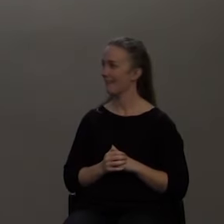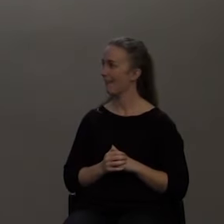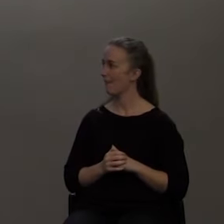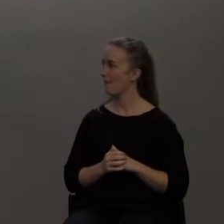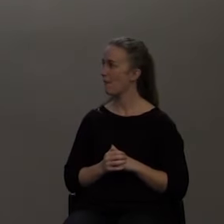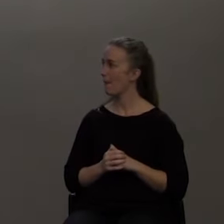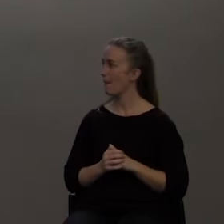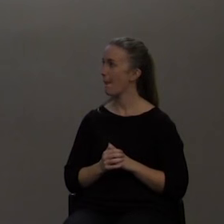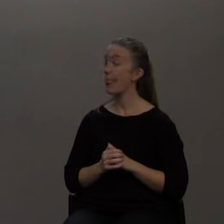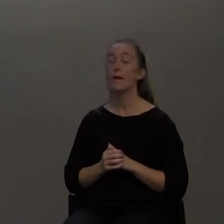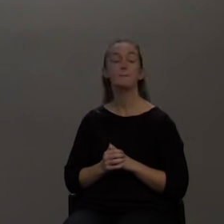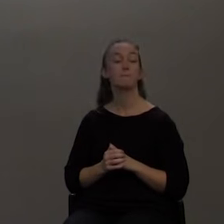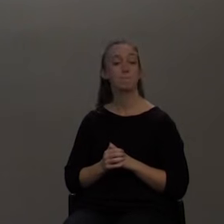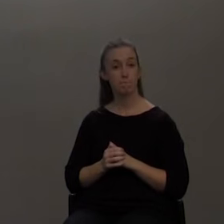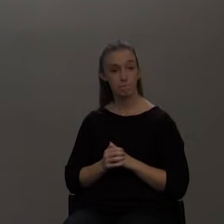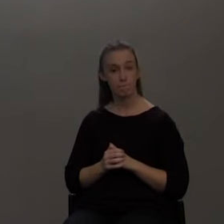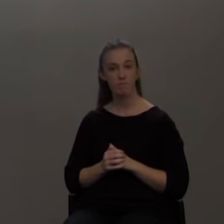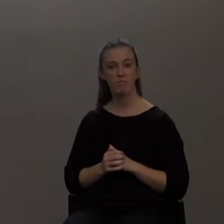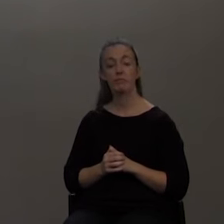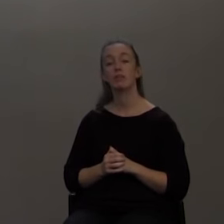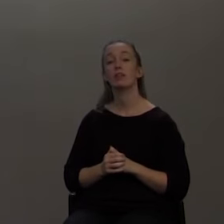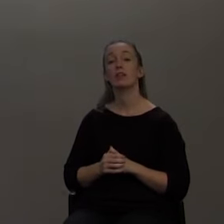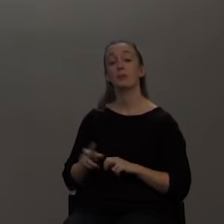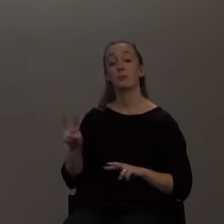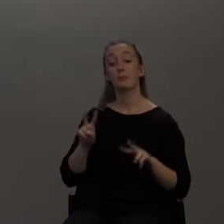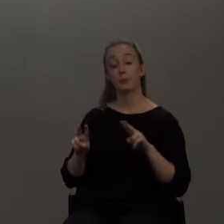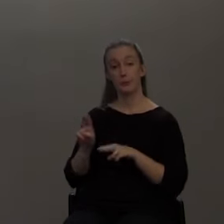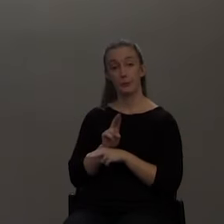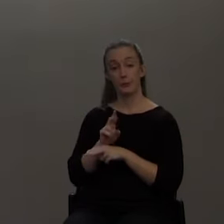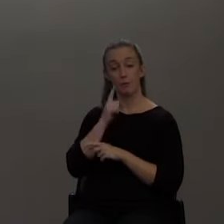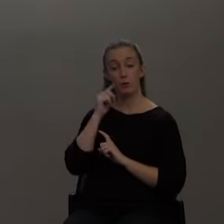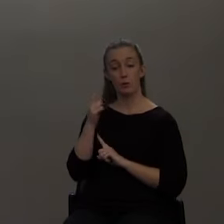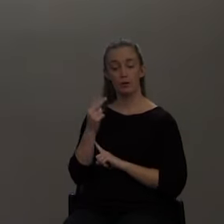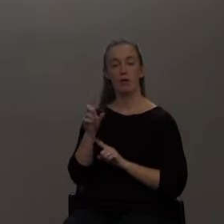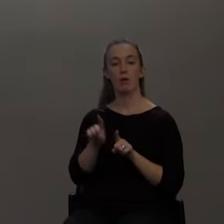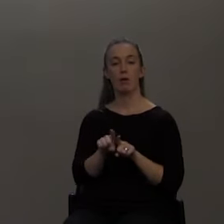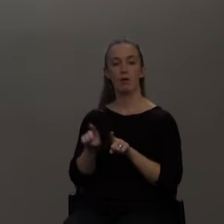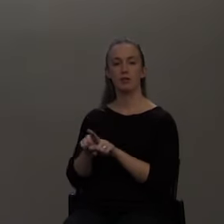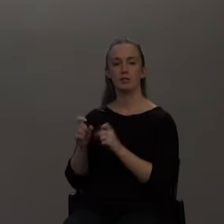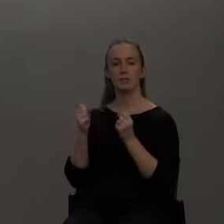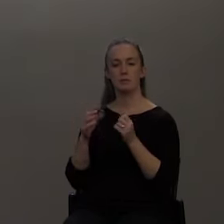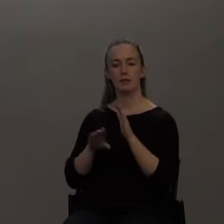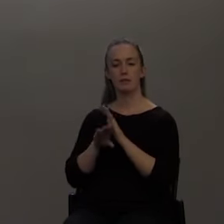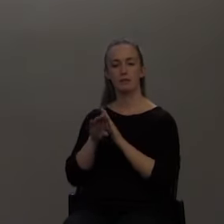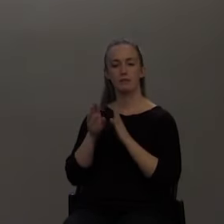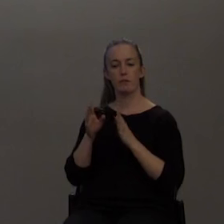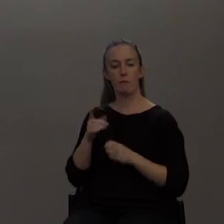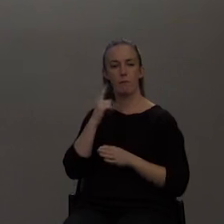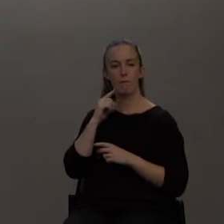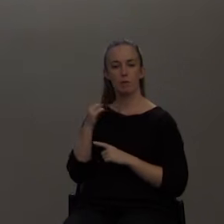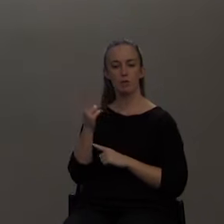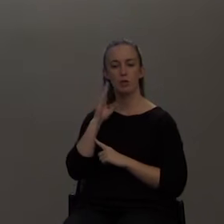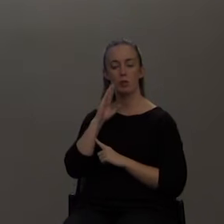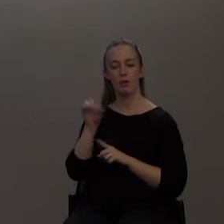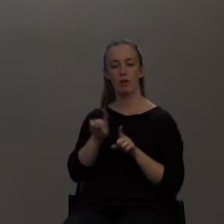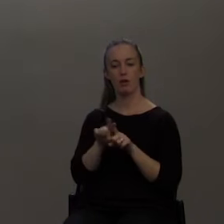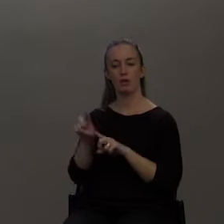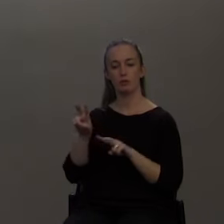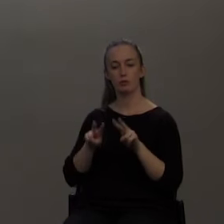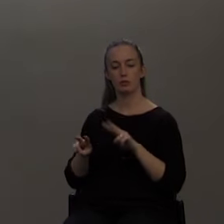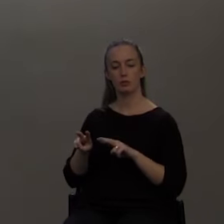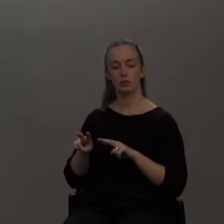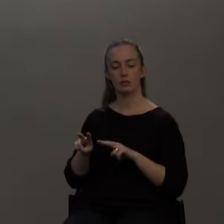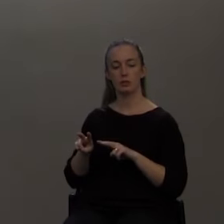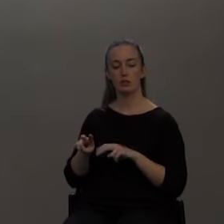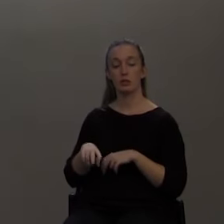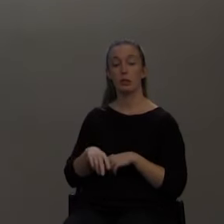So in addition to looking at occupancy, a lot of hotel developers will also look at the room rate, the change